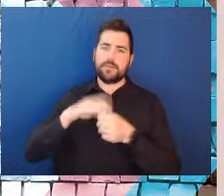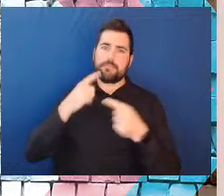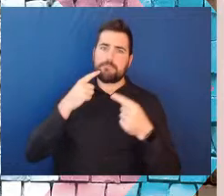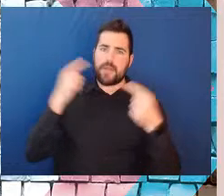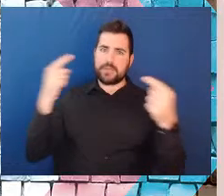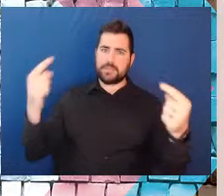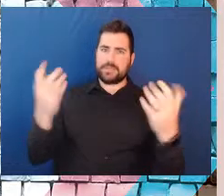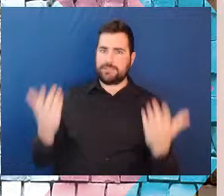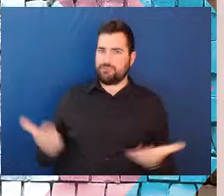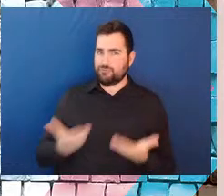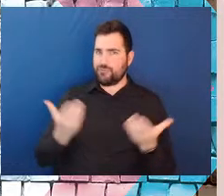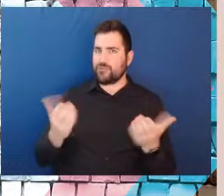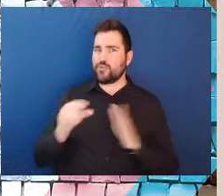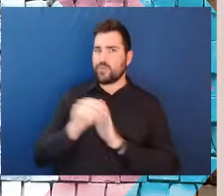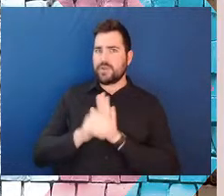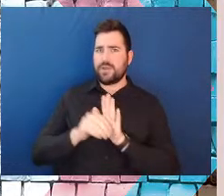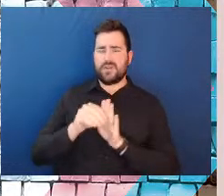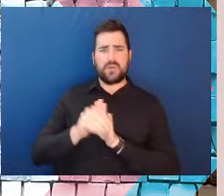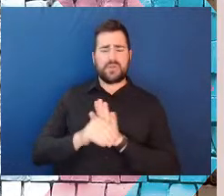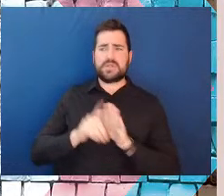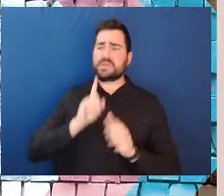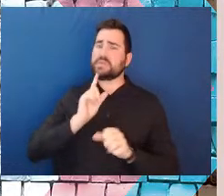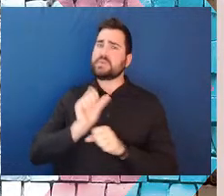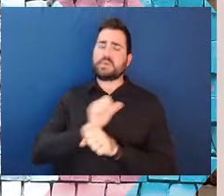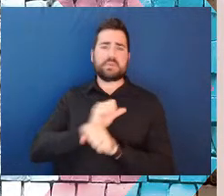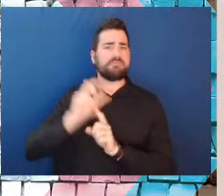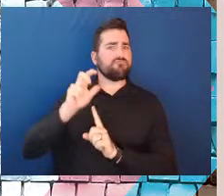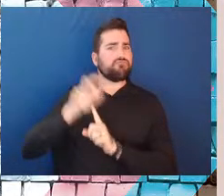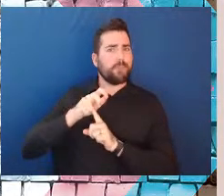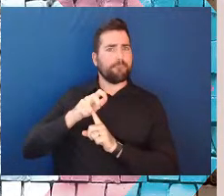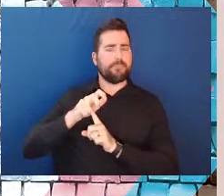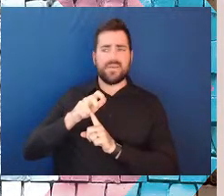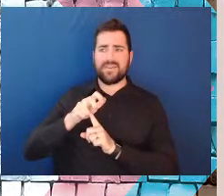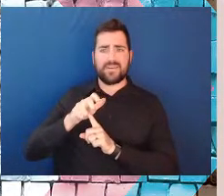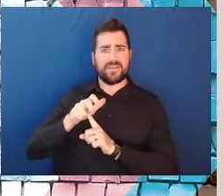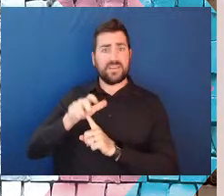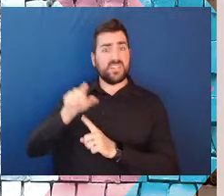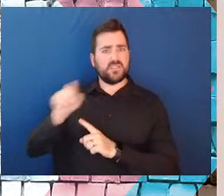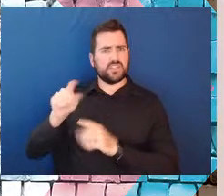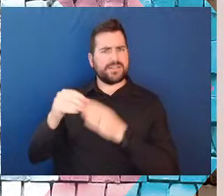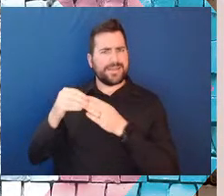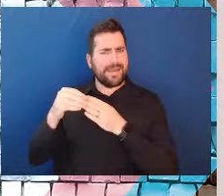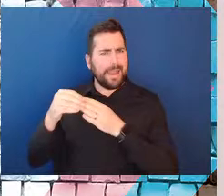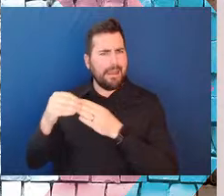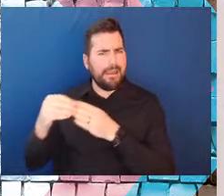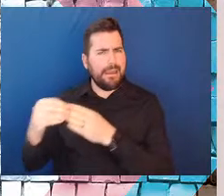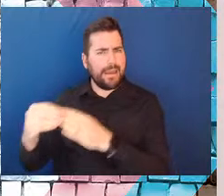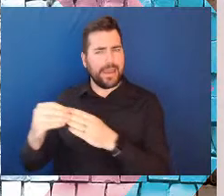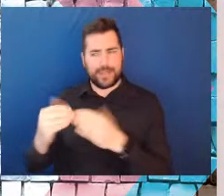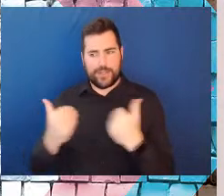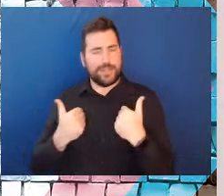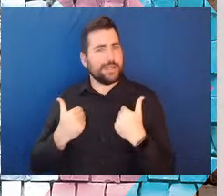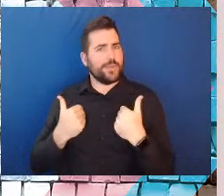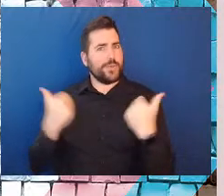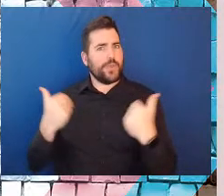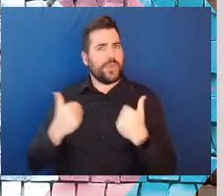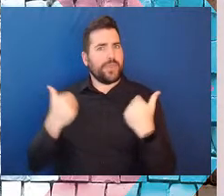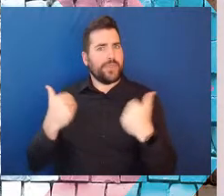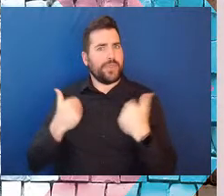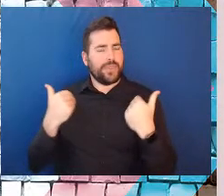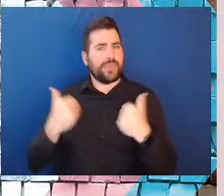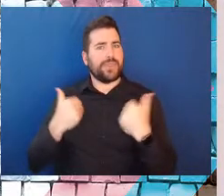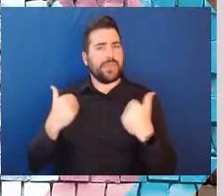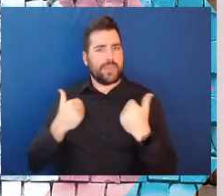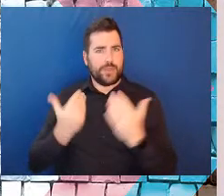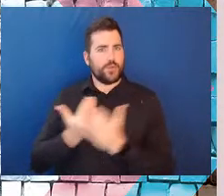She has guided so many youth and young entertainers, the youthfulnesses. She has guided